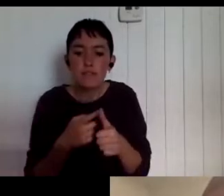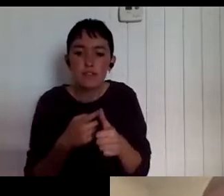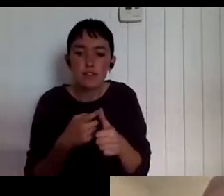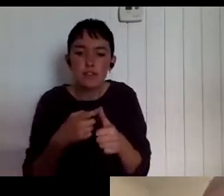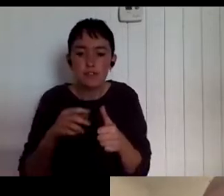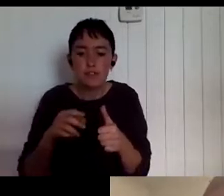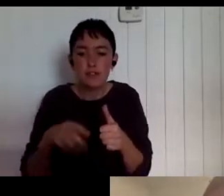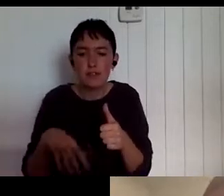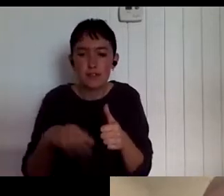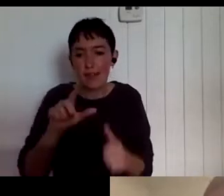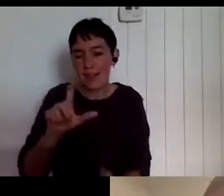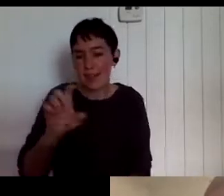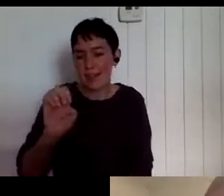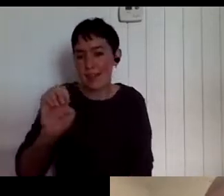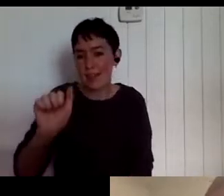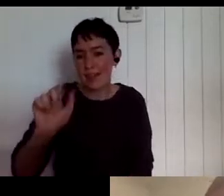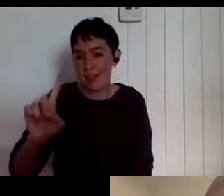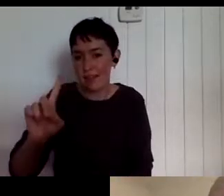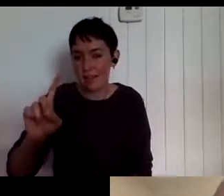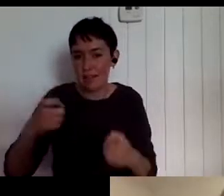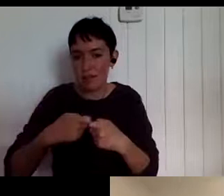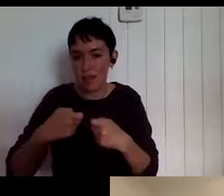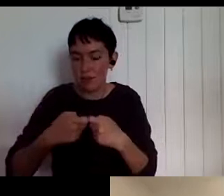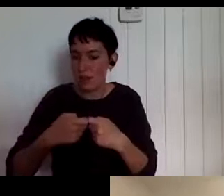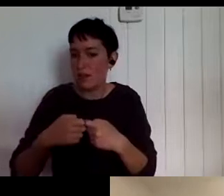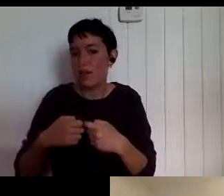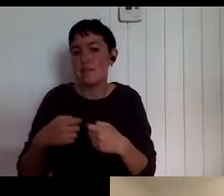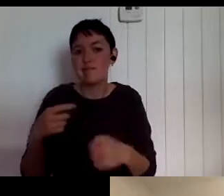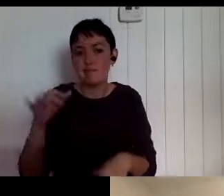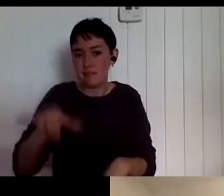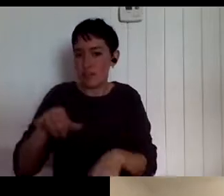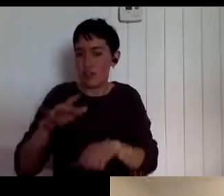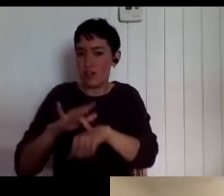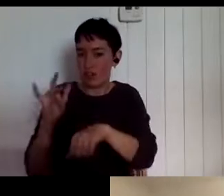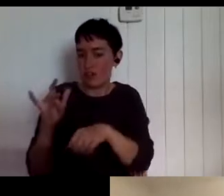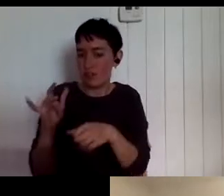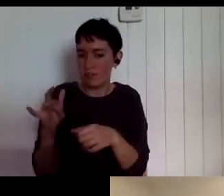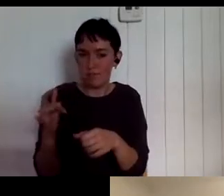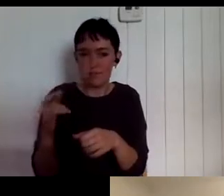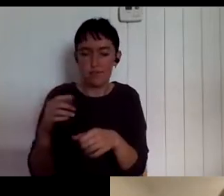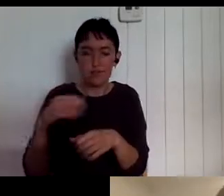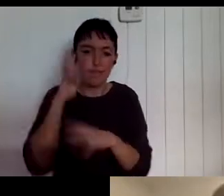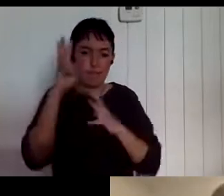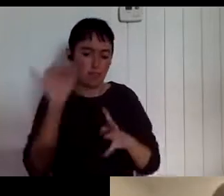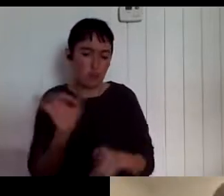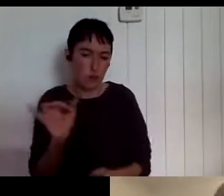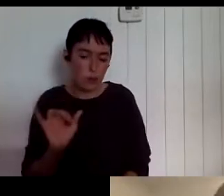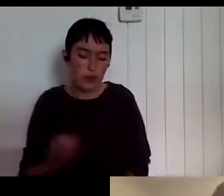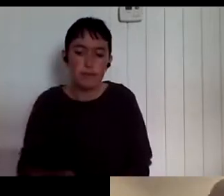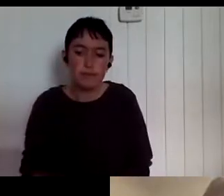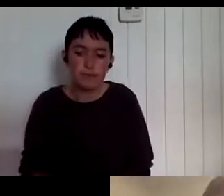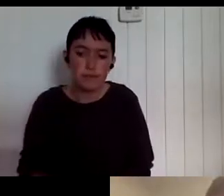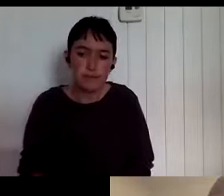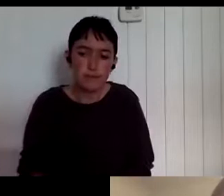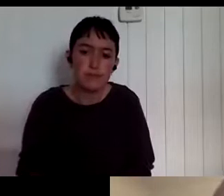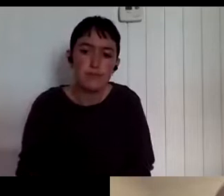batteries, similar to kind of like the ones that we have in cars. Those have been around also for almost 100 years. And it really, like I said, I